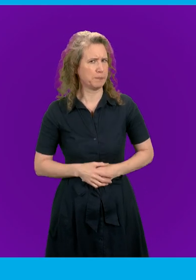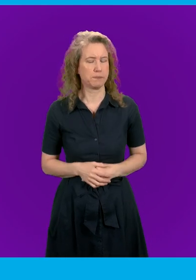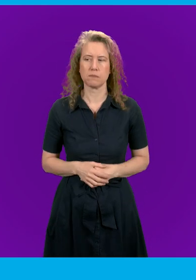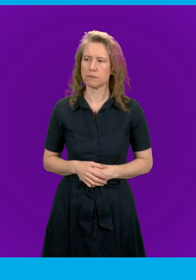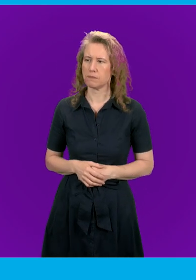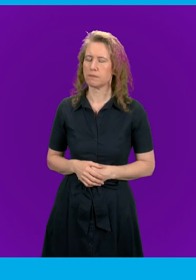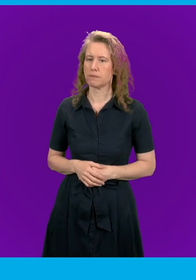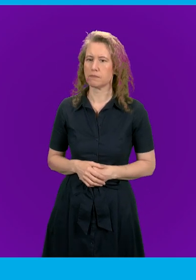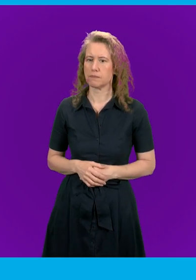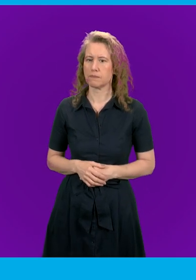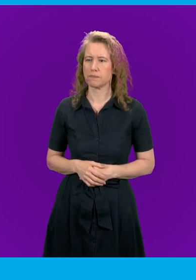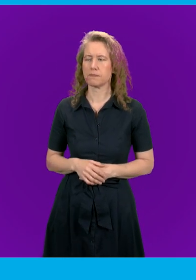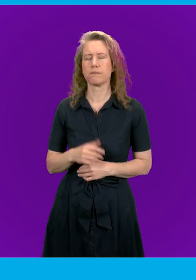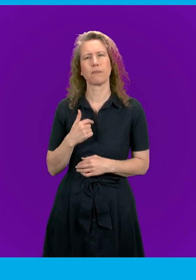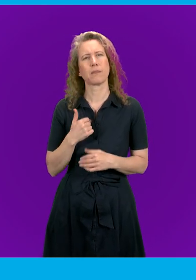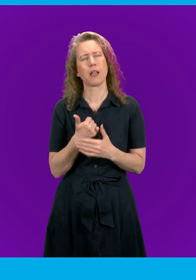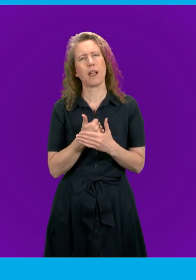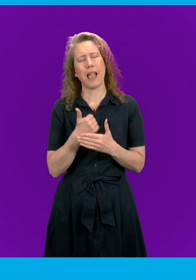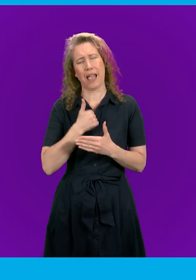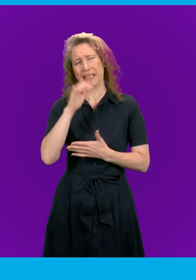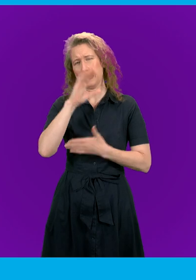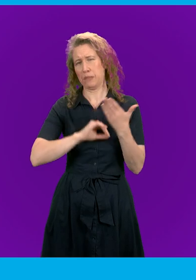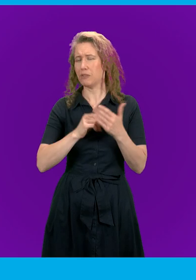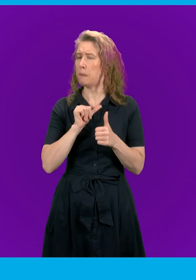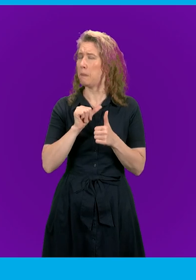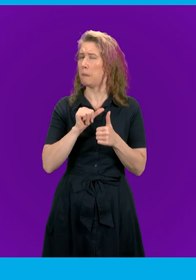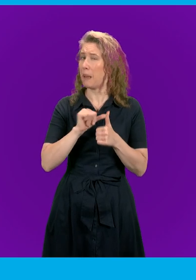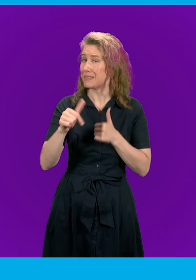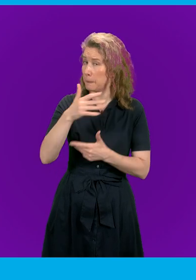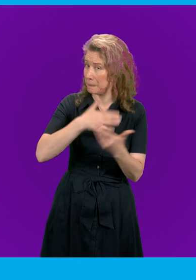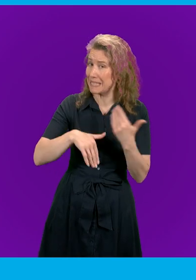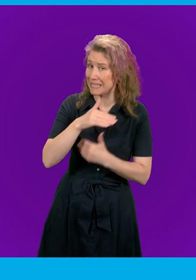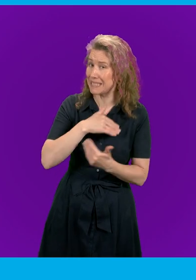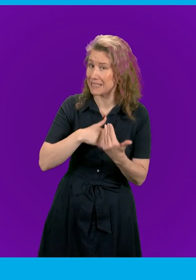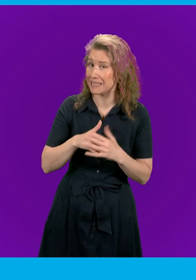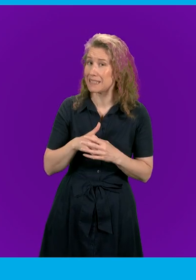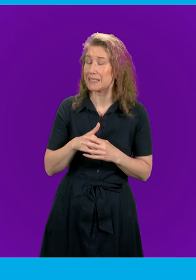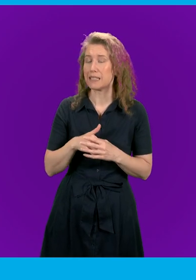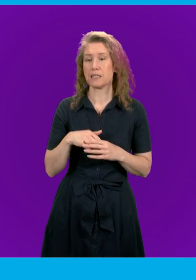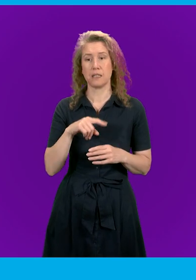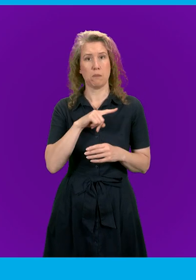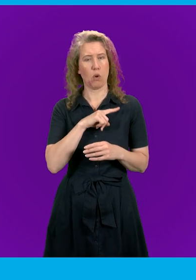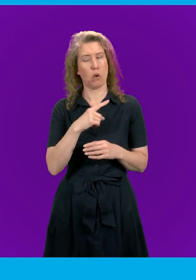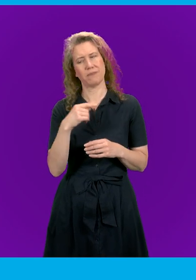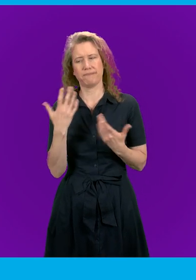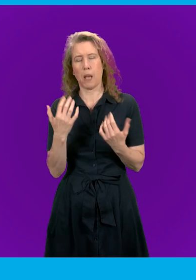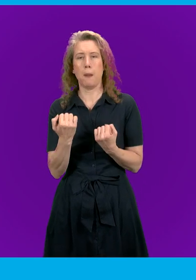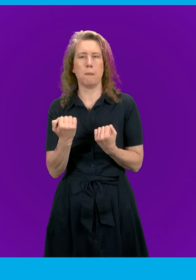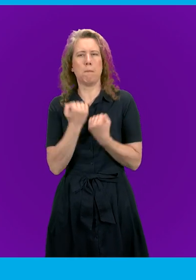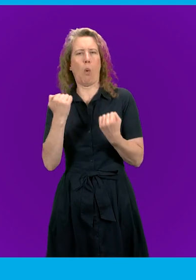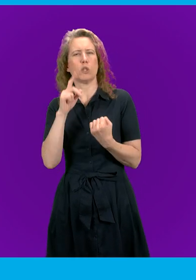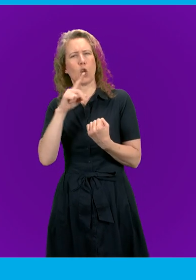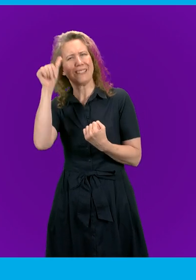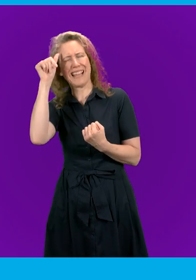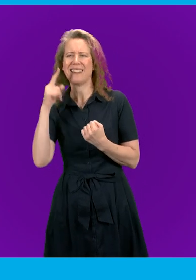I think we've always found that it's better mixed because obviously Bold Girls Can was just girls